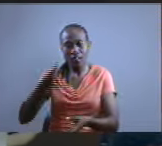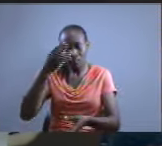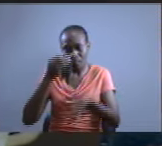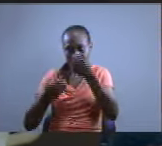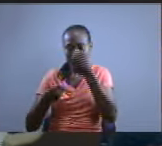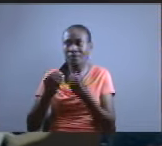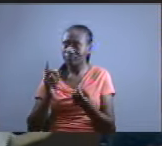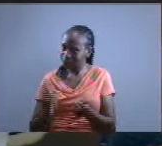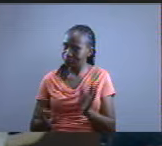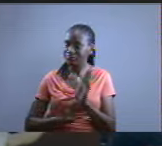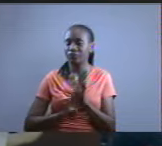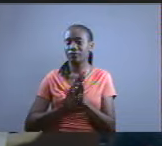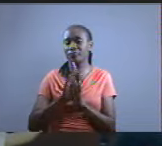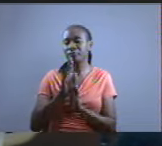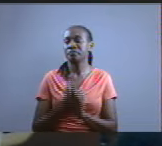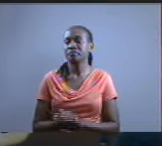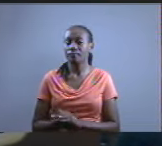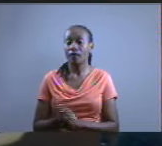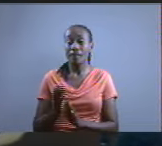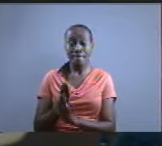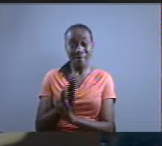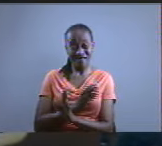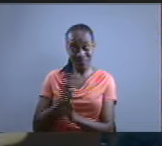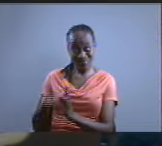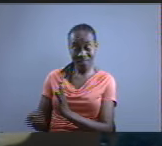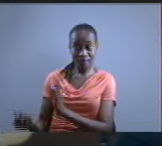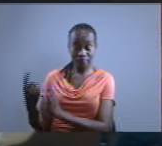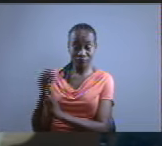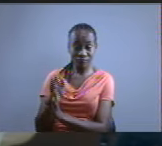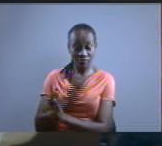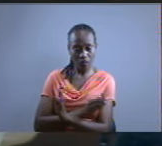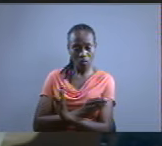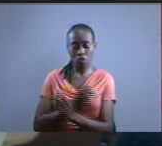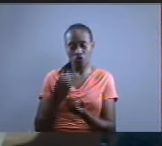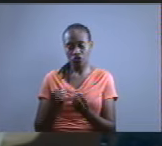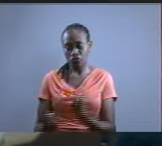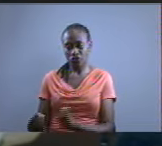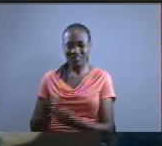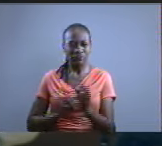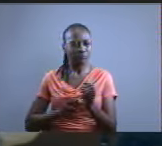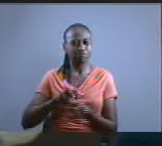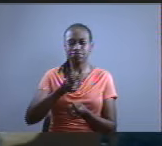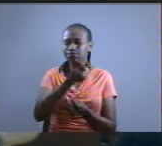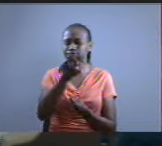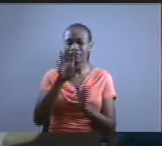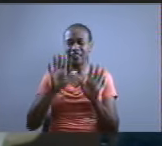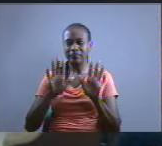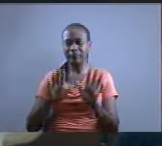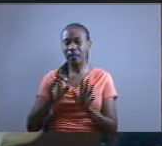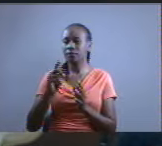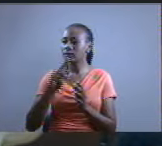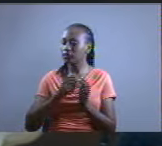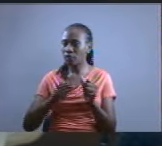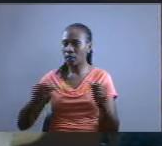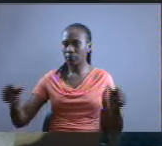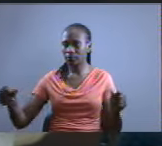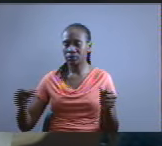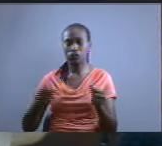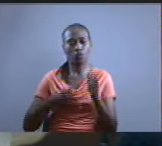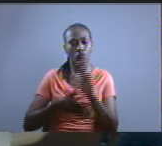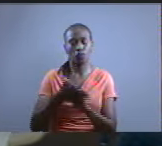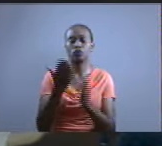development. Before this, learners in Gugwini Village used to travel more than 10 kilometers to attend school in